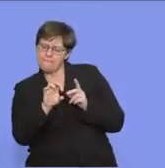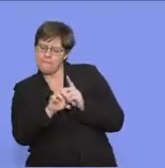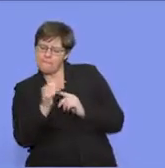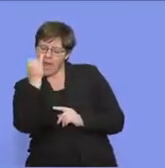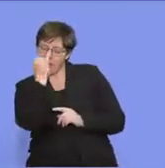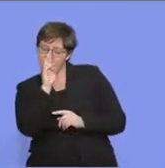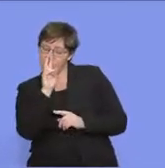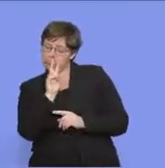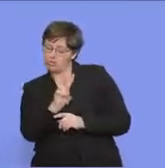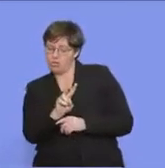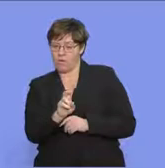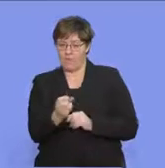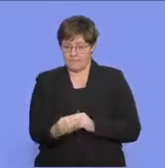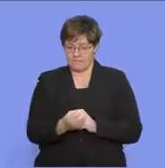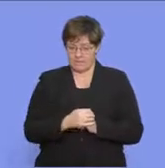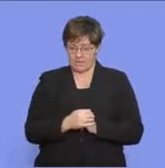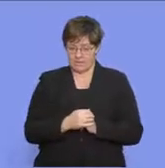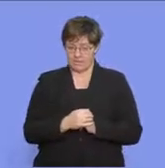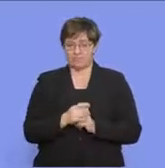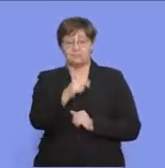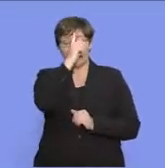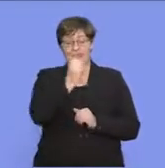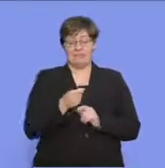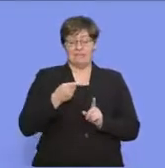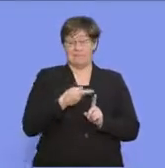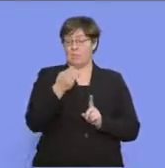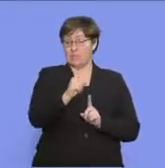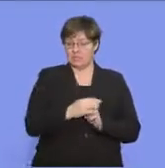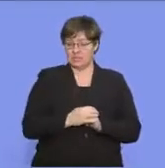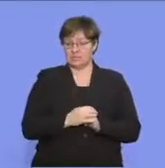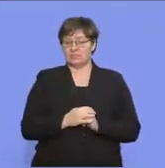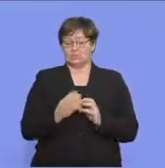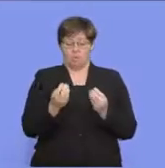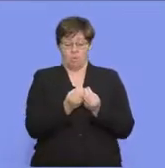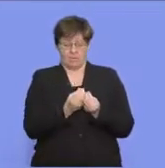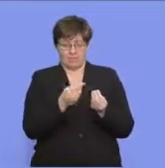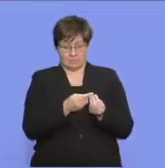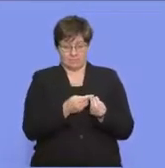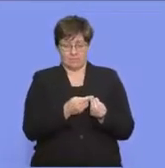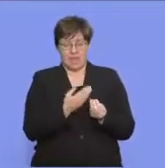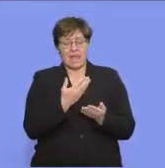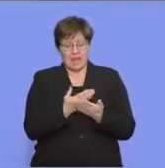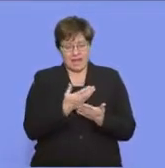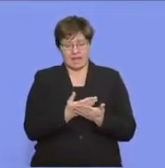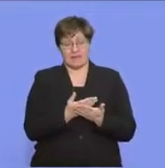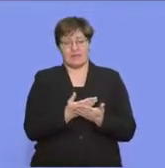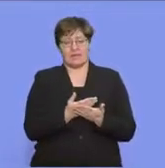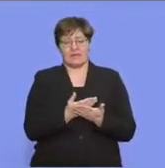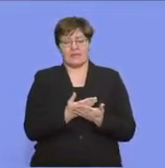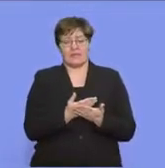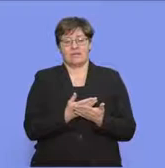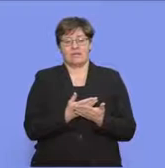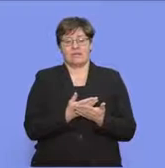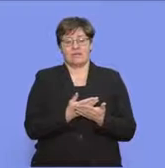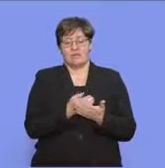from what he saw. Okay, so what he believed is that organisms can pass on to